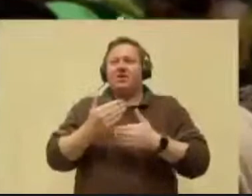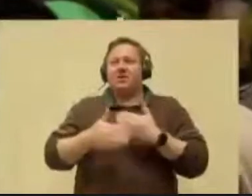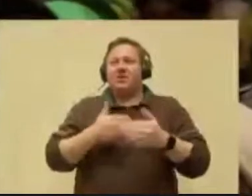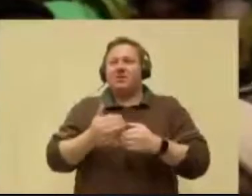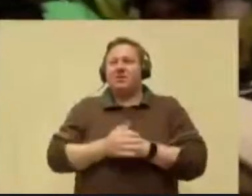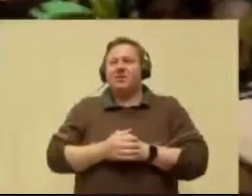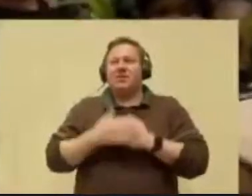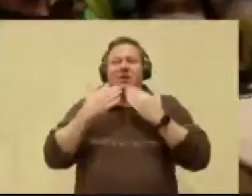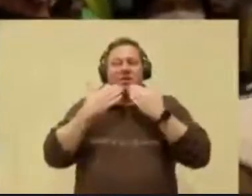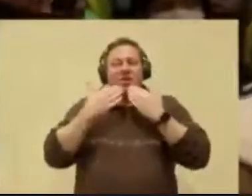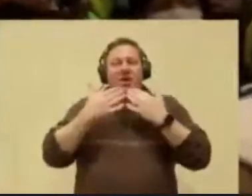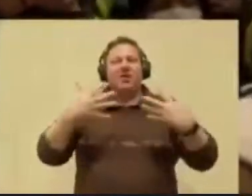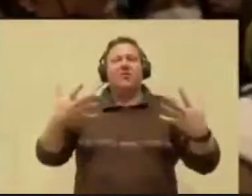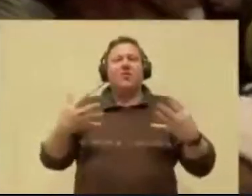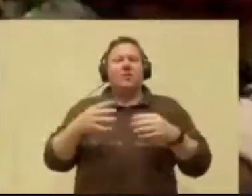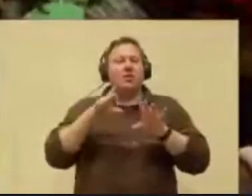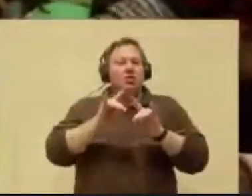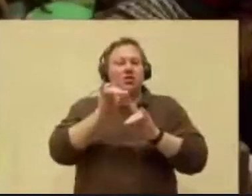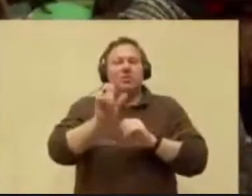you very much